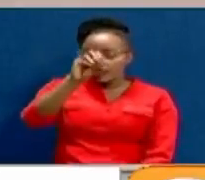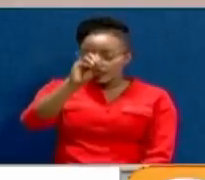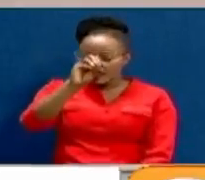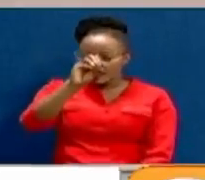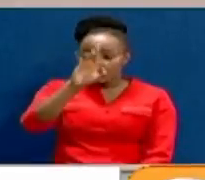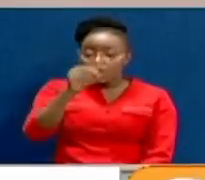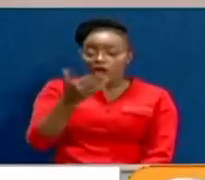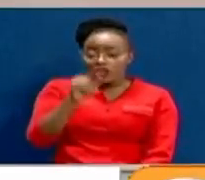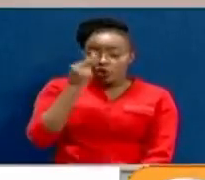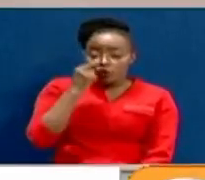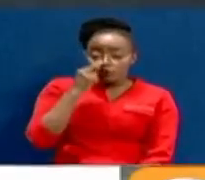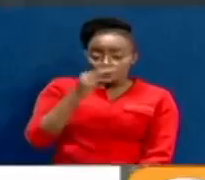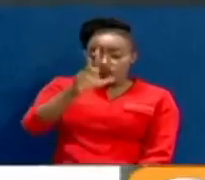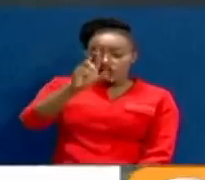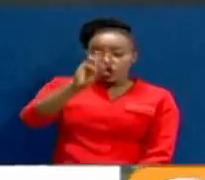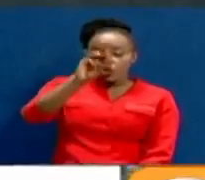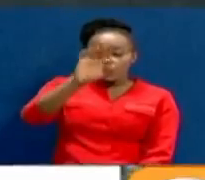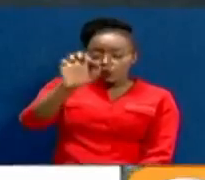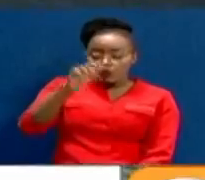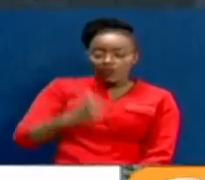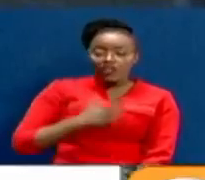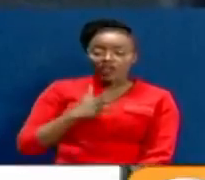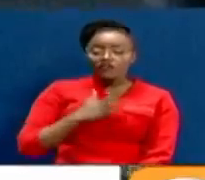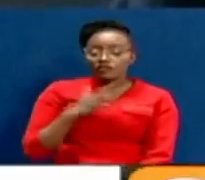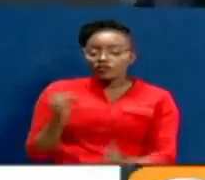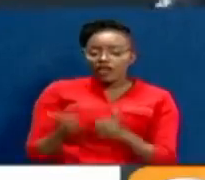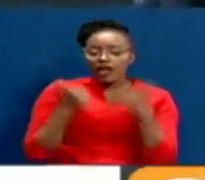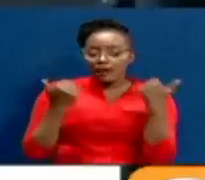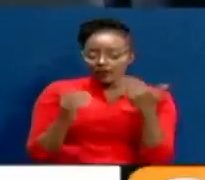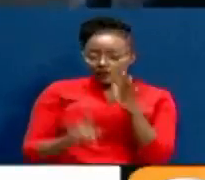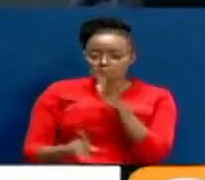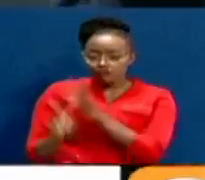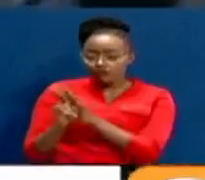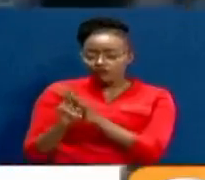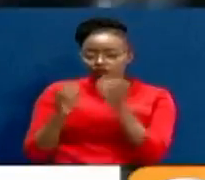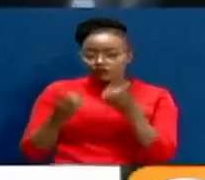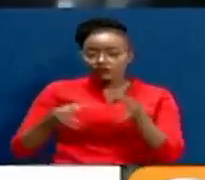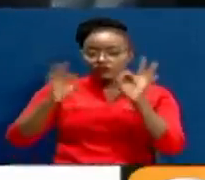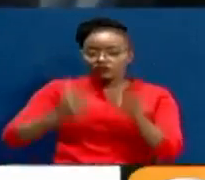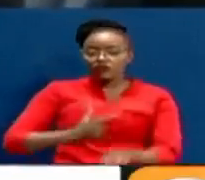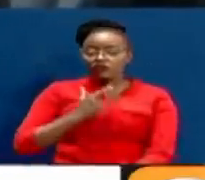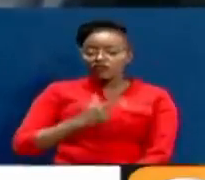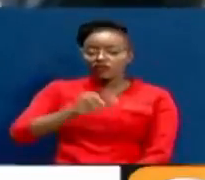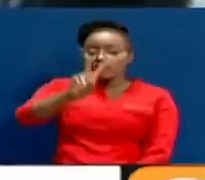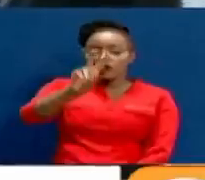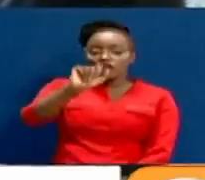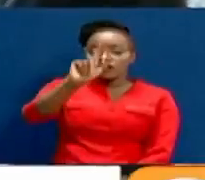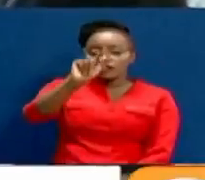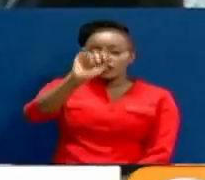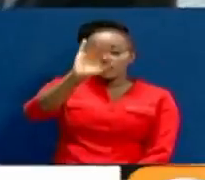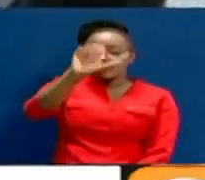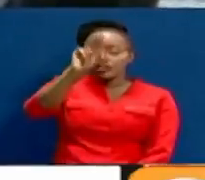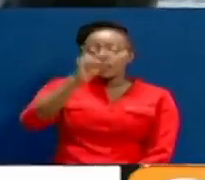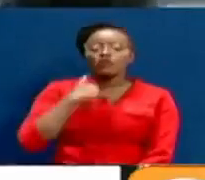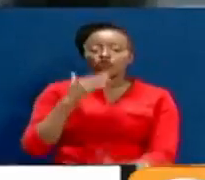Quirinal Palace in Rome. All the visit, which comes on the margins of his official visit to the Vatican, sought to